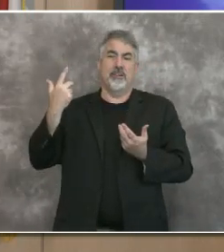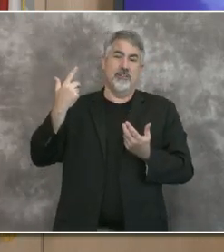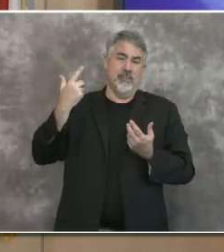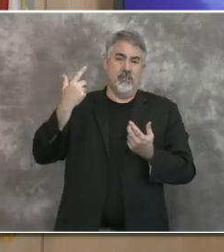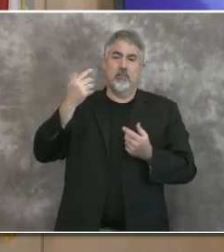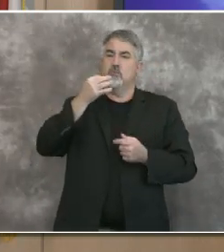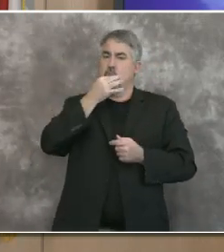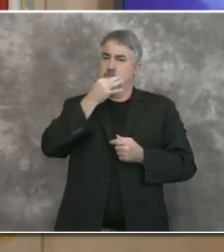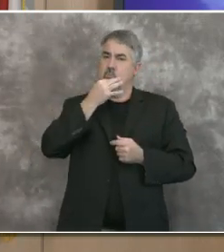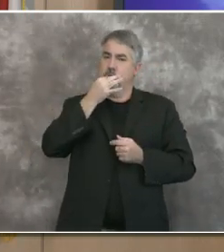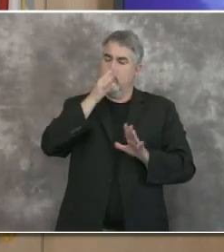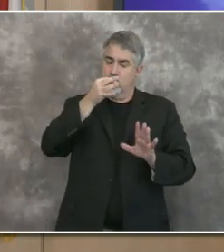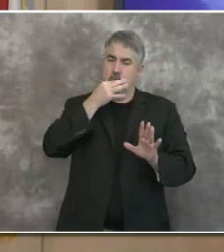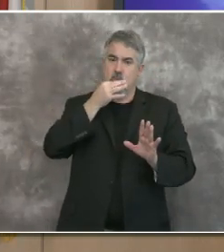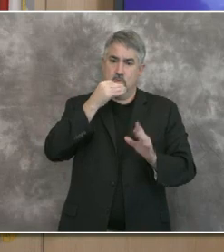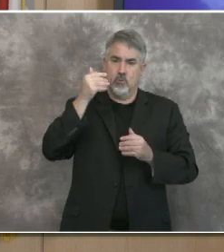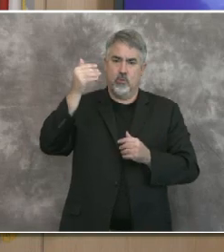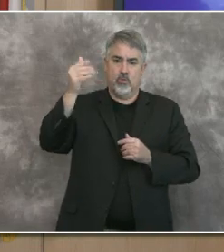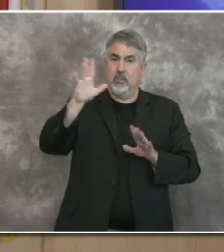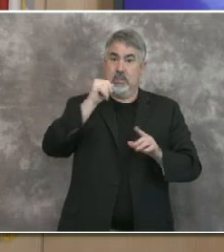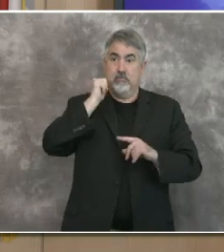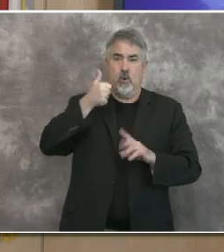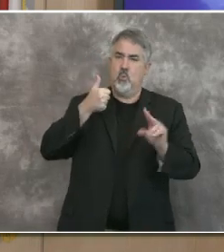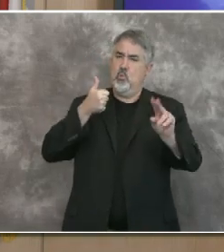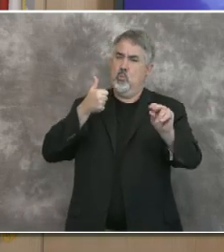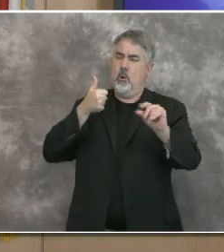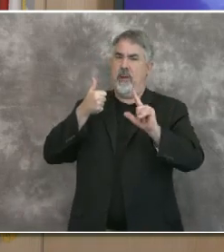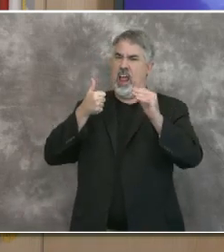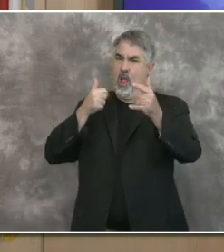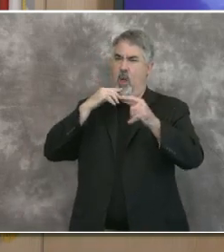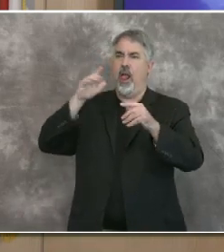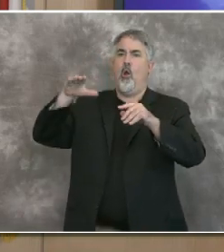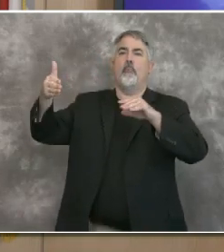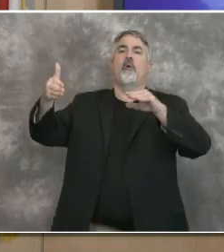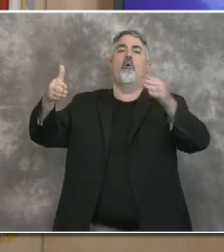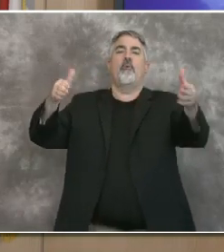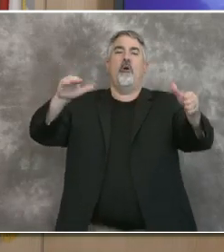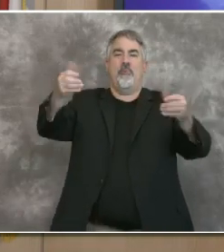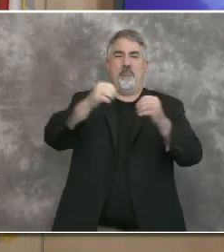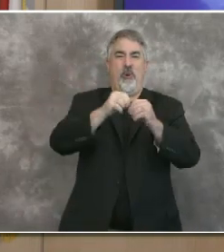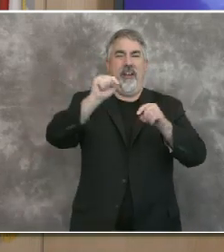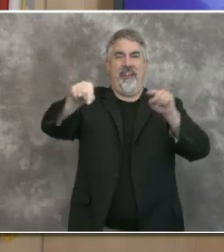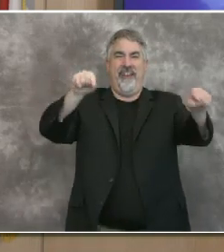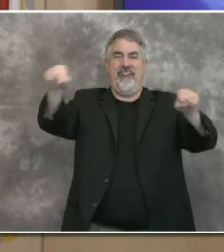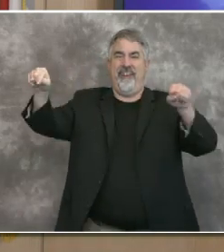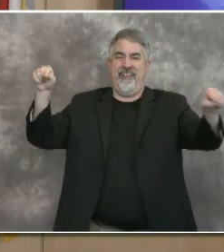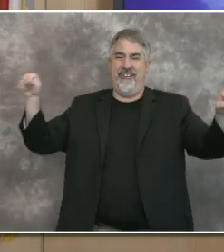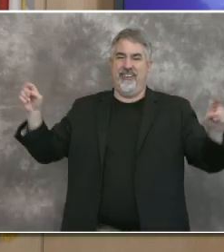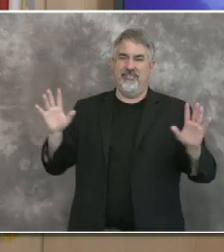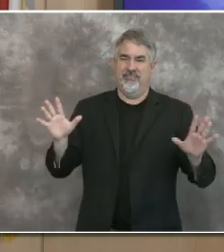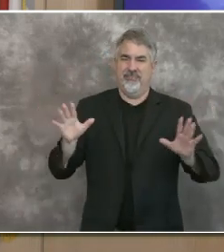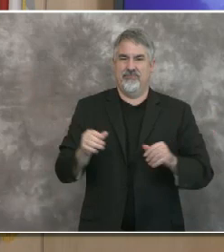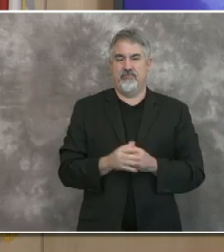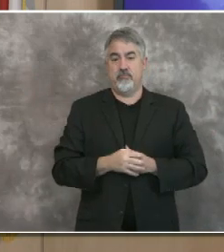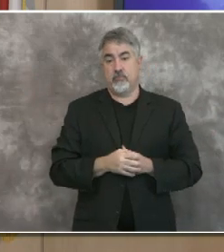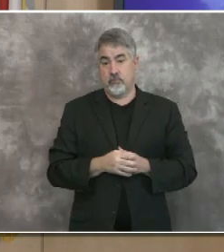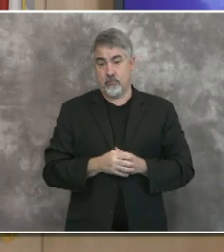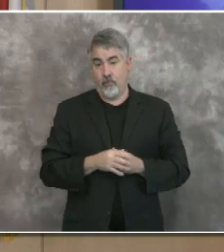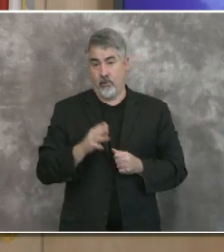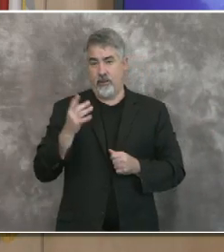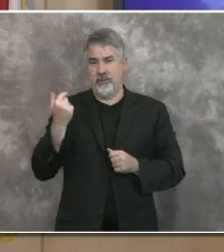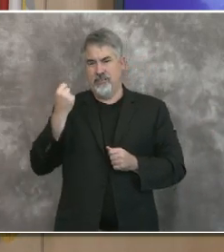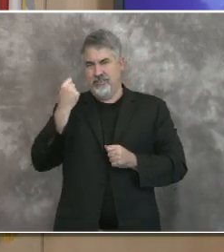but not here effective tomorrow. So effective tomorrow is just those retail entities I outlined: manufacturing, logistics,